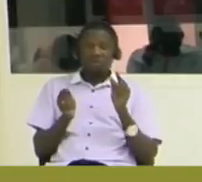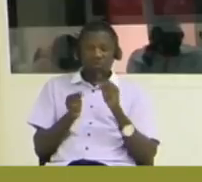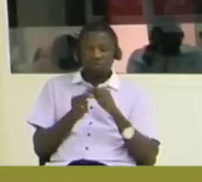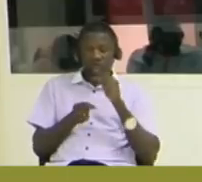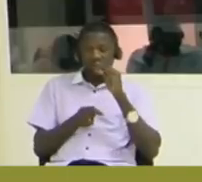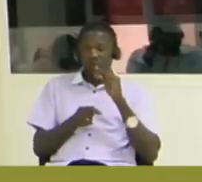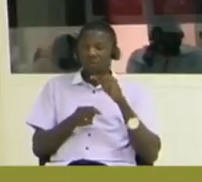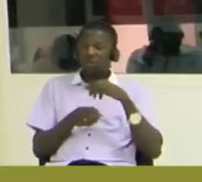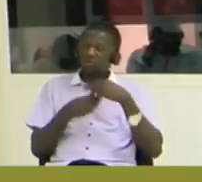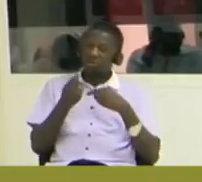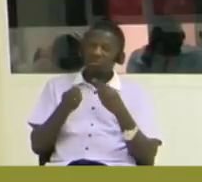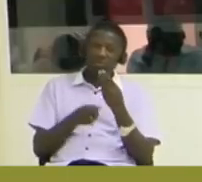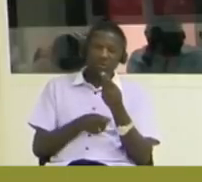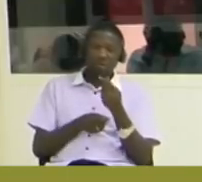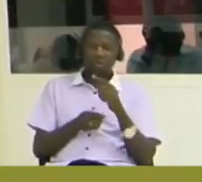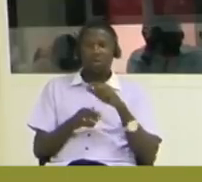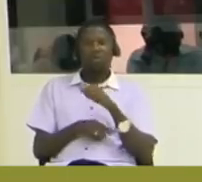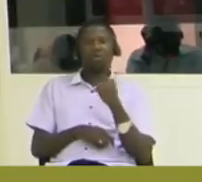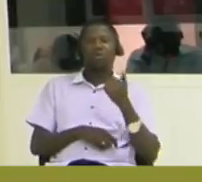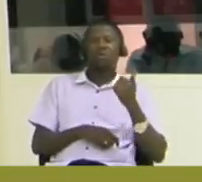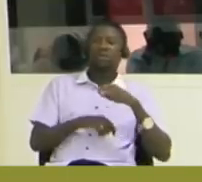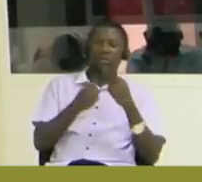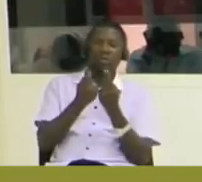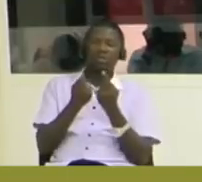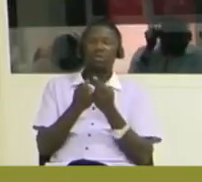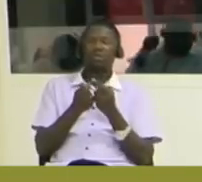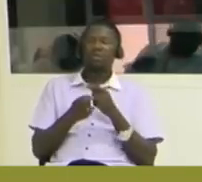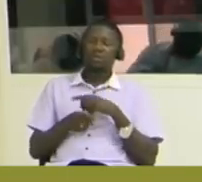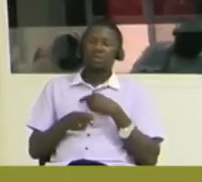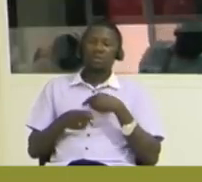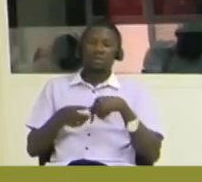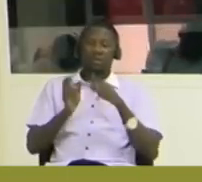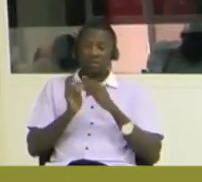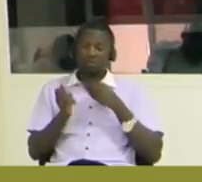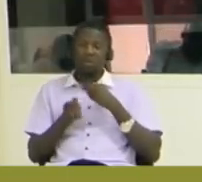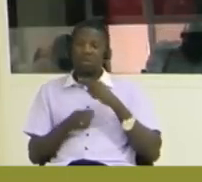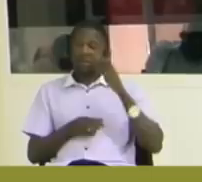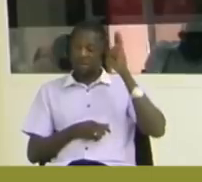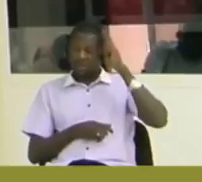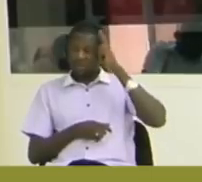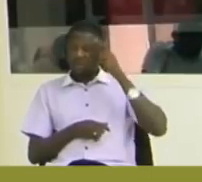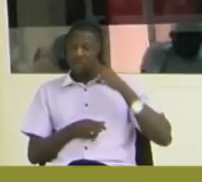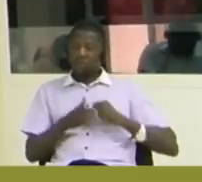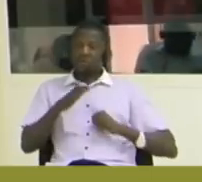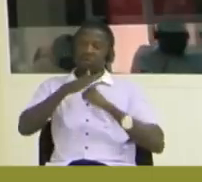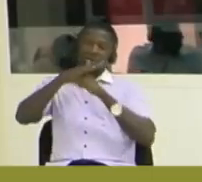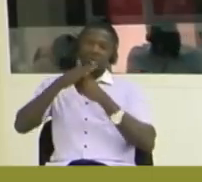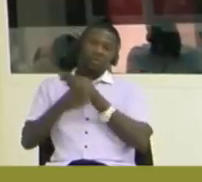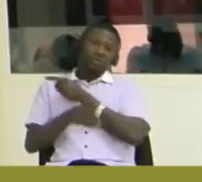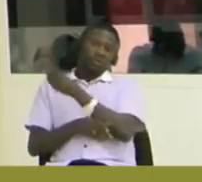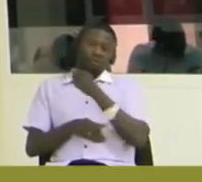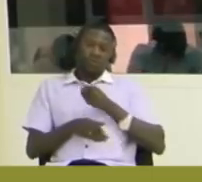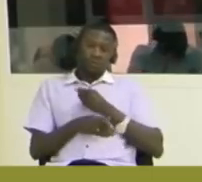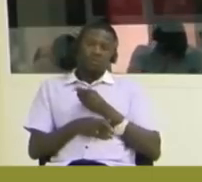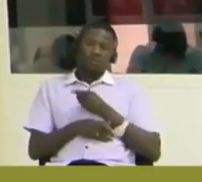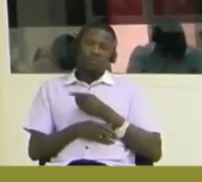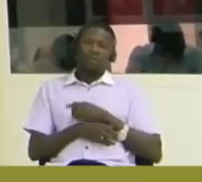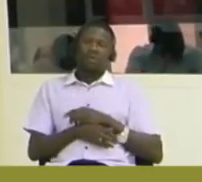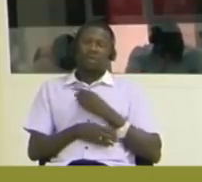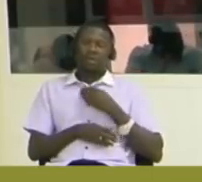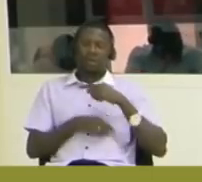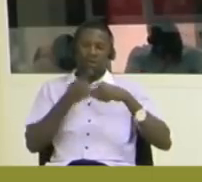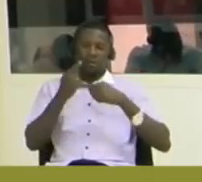and other things that are demanded by the rebels to support them. Now, the drop-off point was